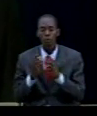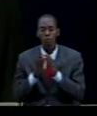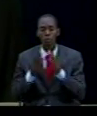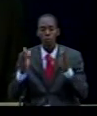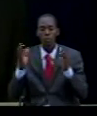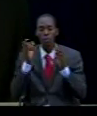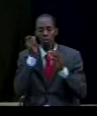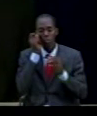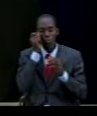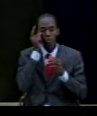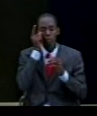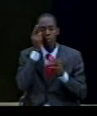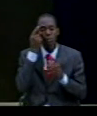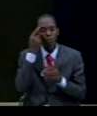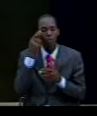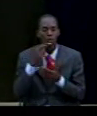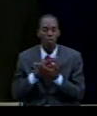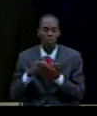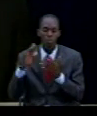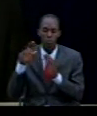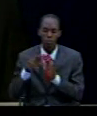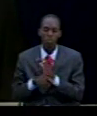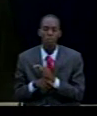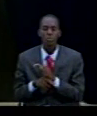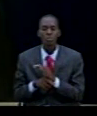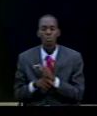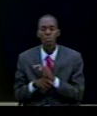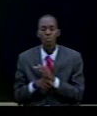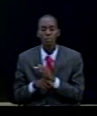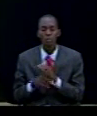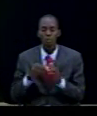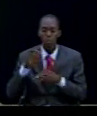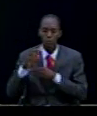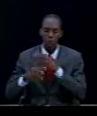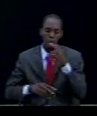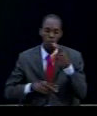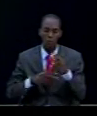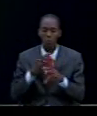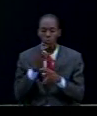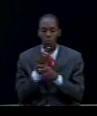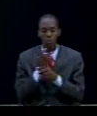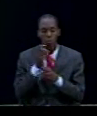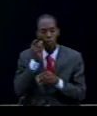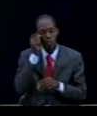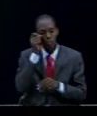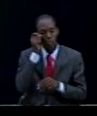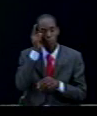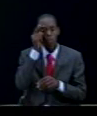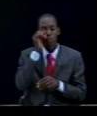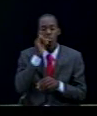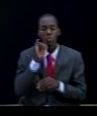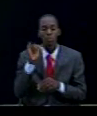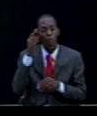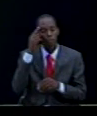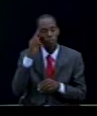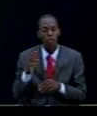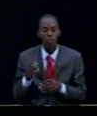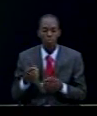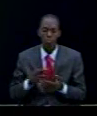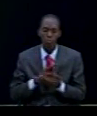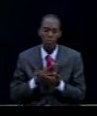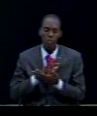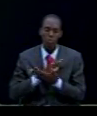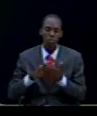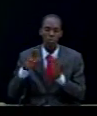for righteousness. Global awakening for righteousness. Let's